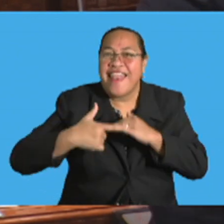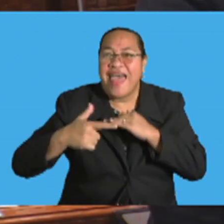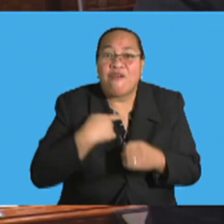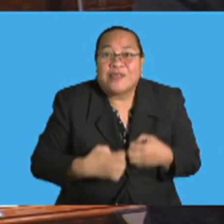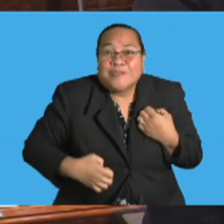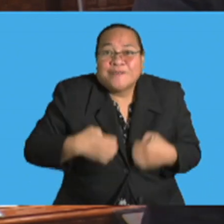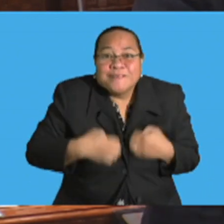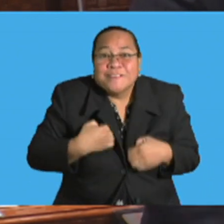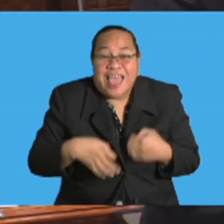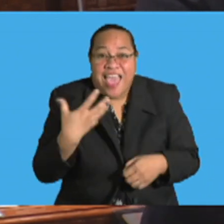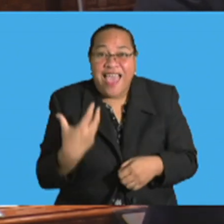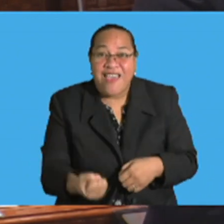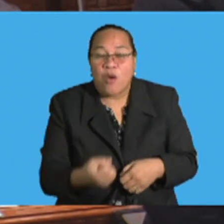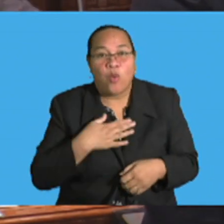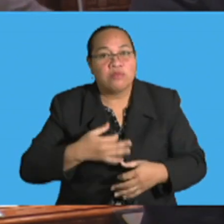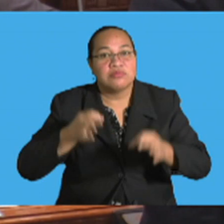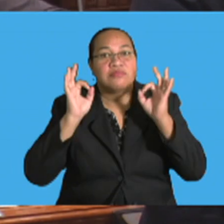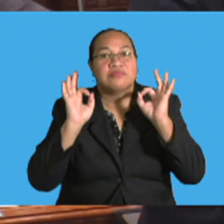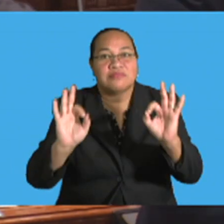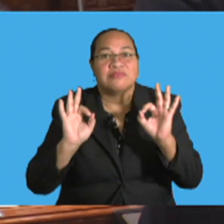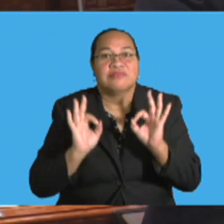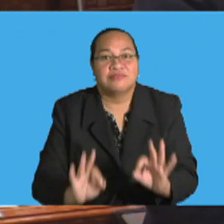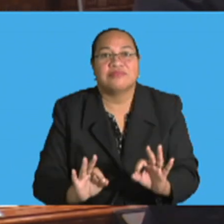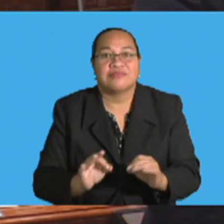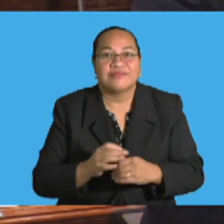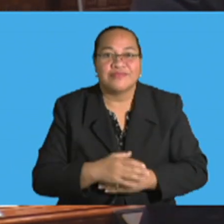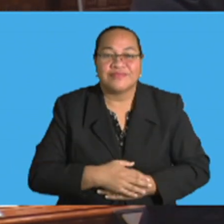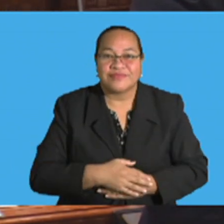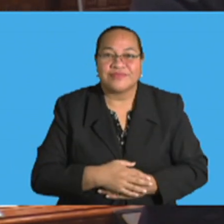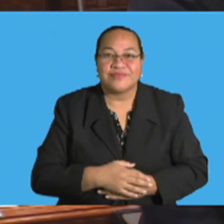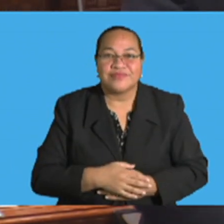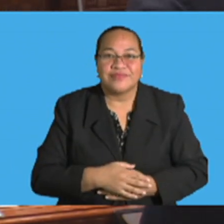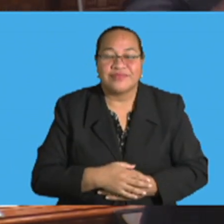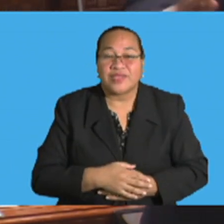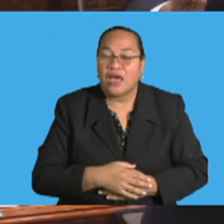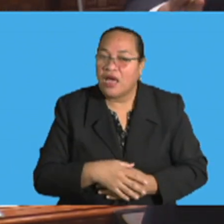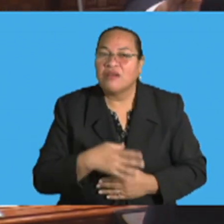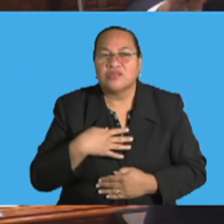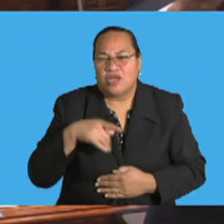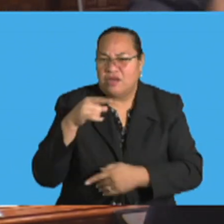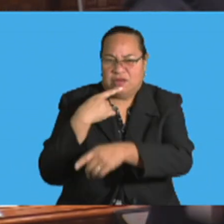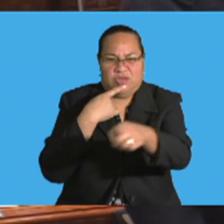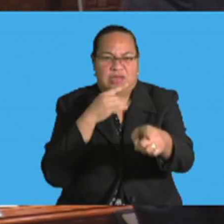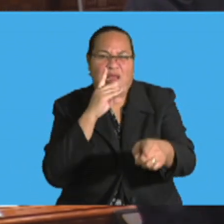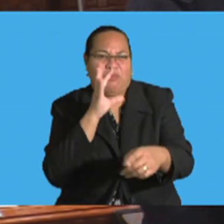they have is phenomenal. It's phenomenal. This ain't no other option. What a